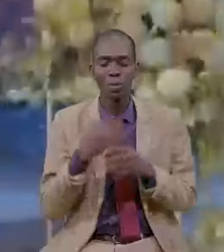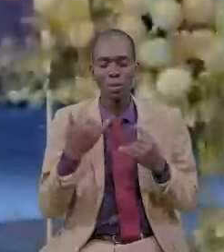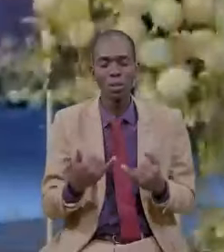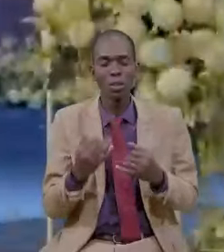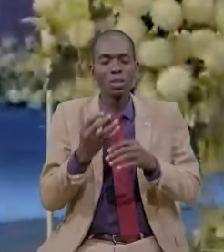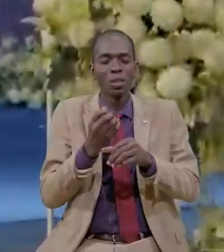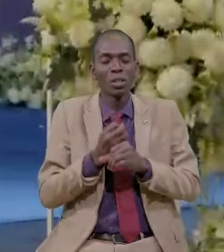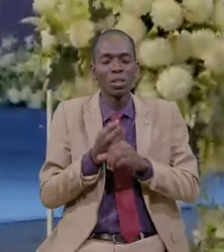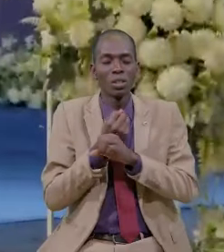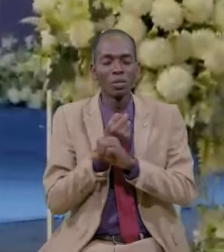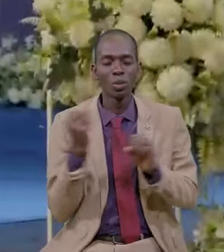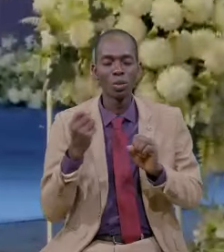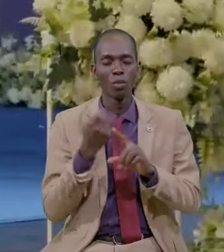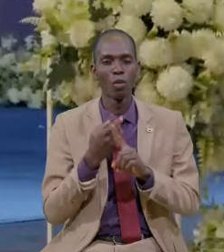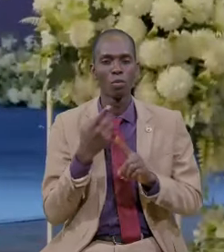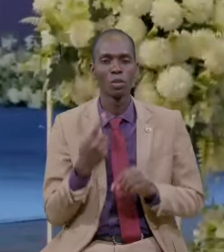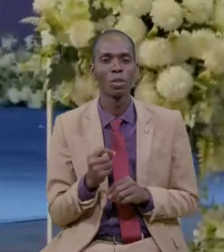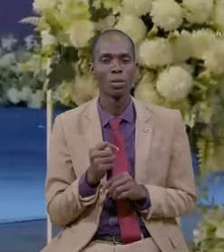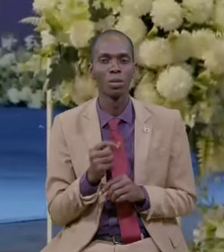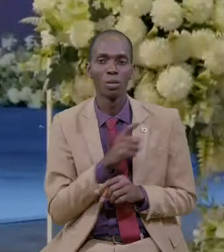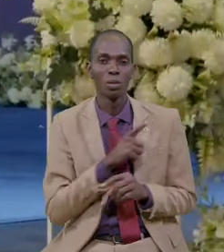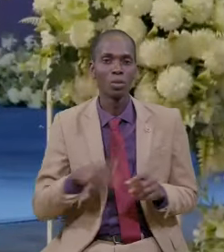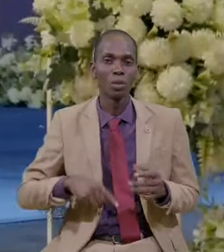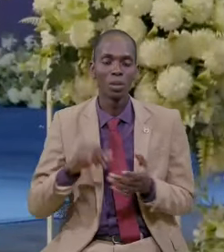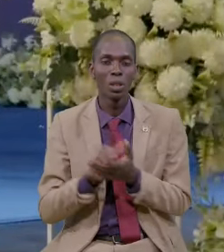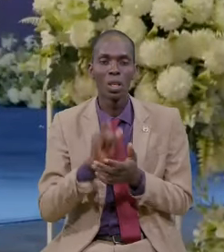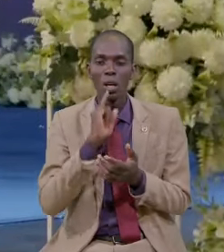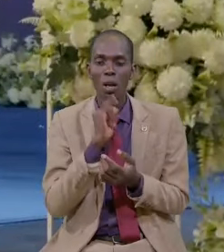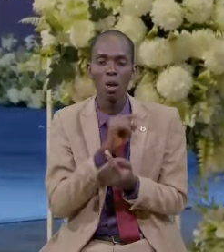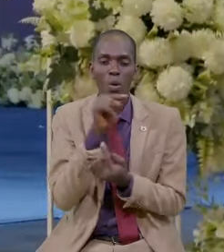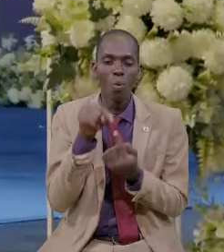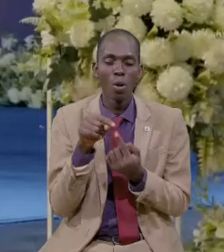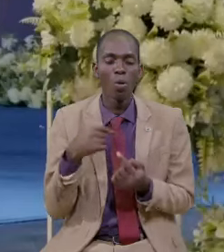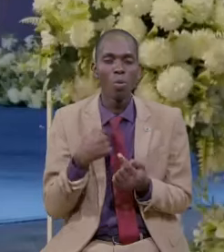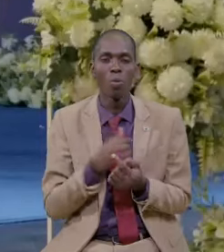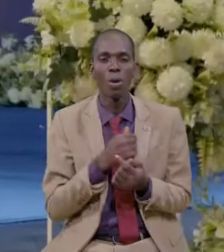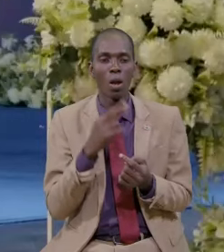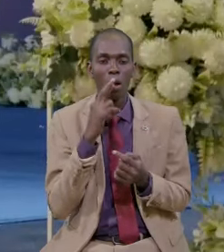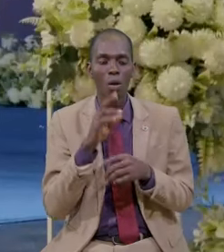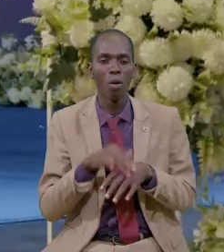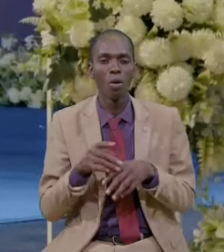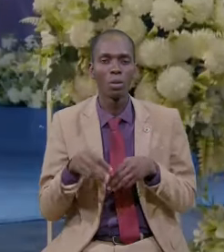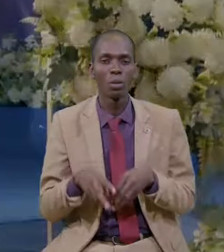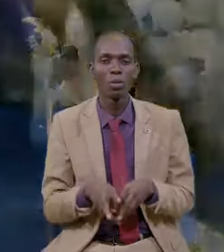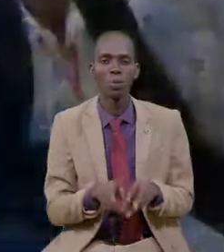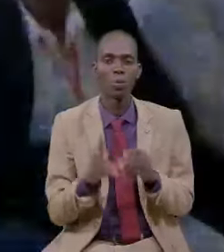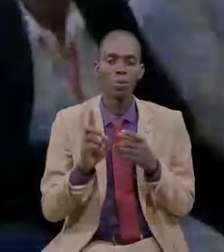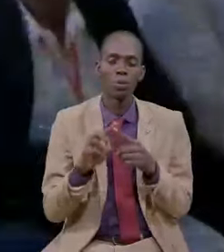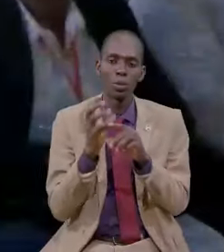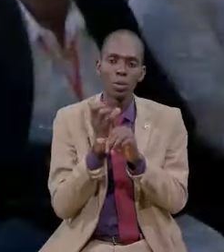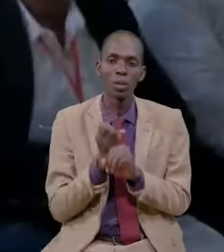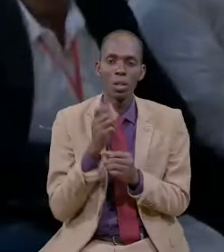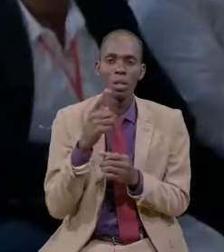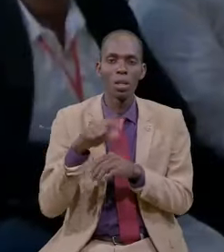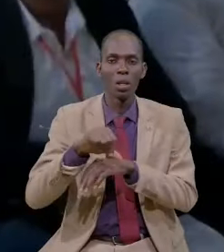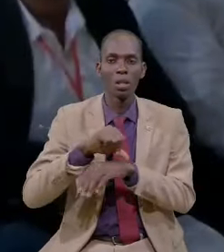Lord. That is when we are on our way to have the anointing. The Lord do it